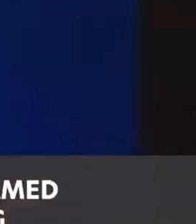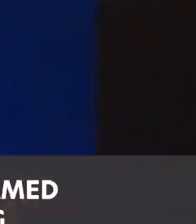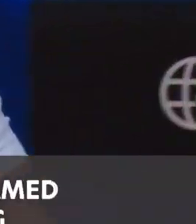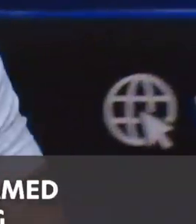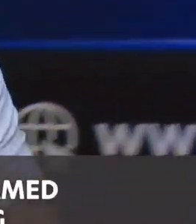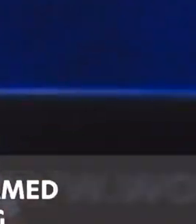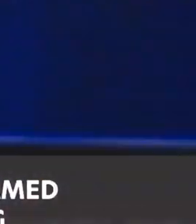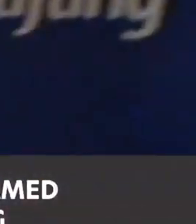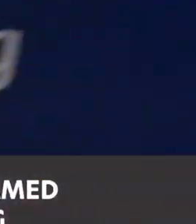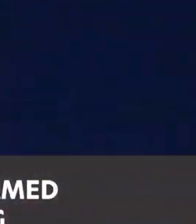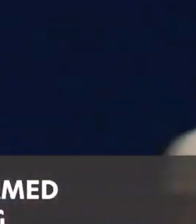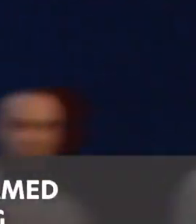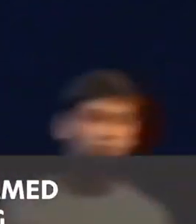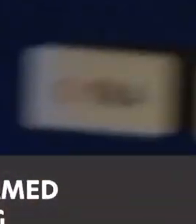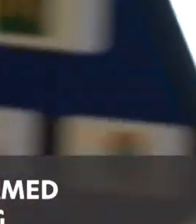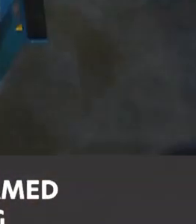truly.